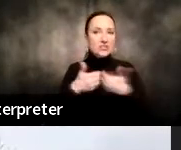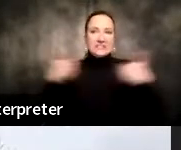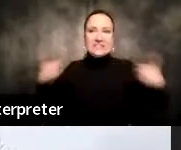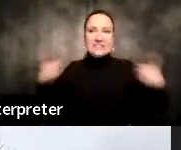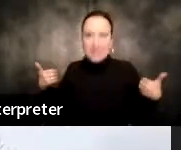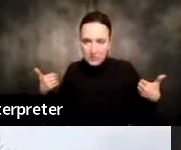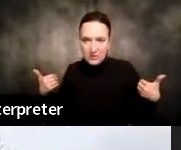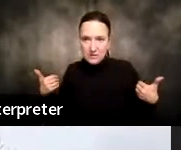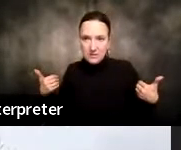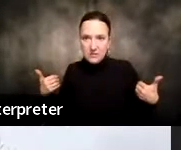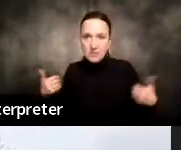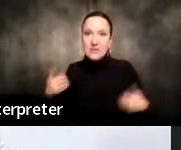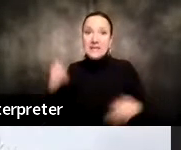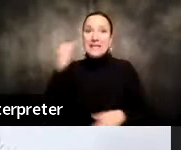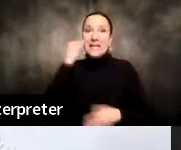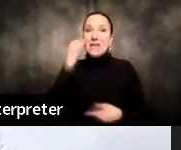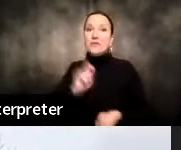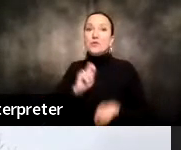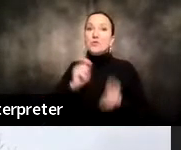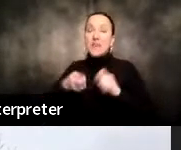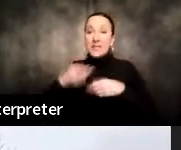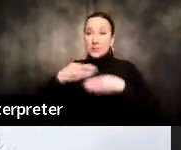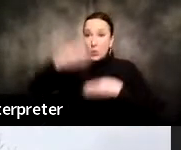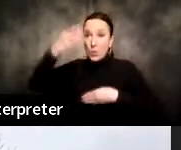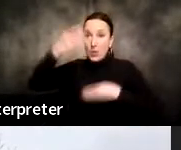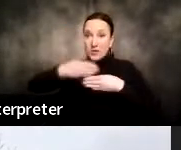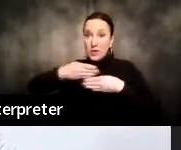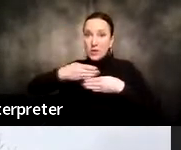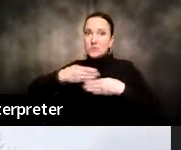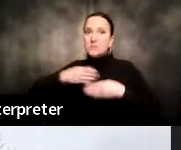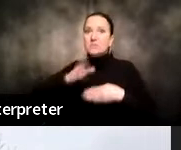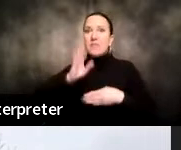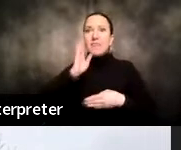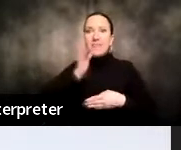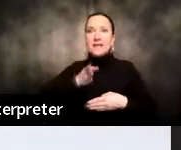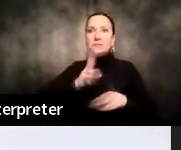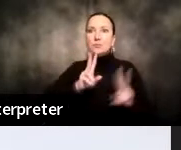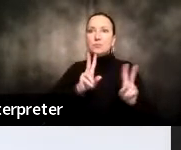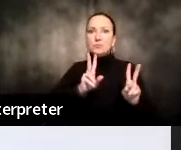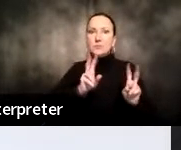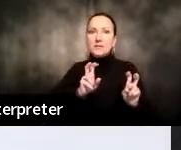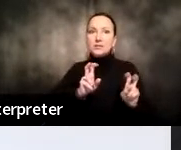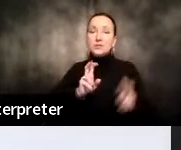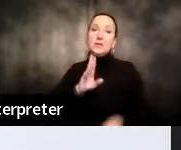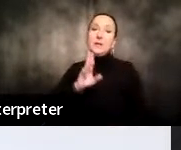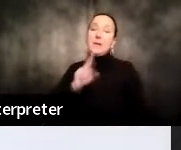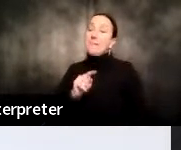the elevation of the windows didn't change it. If they had not changed the roof,